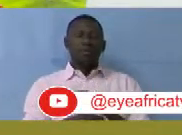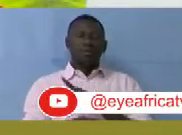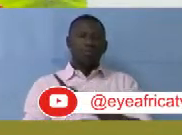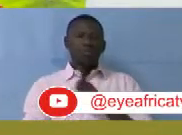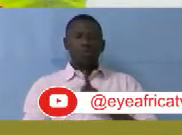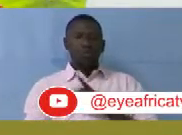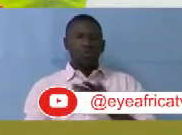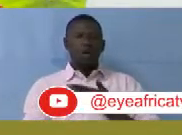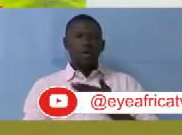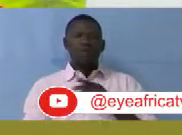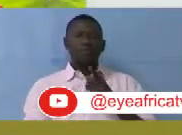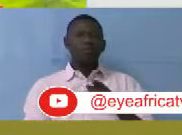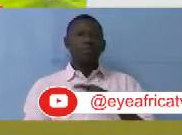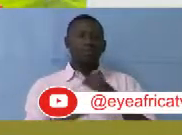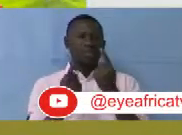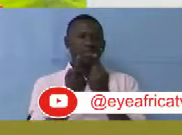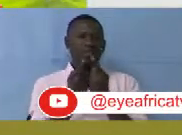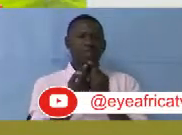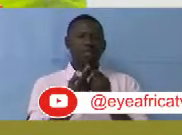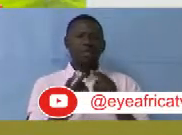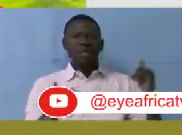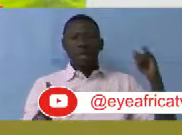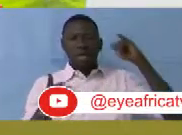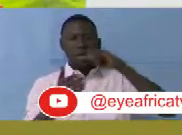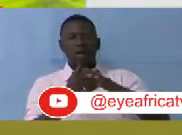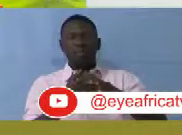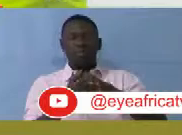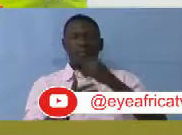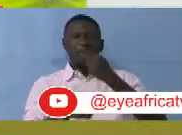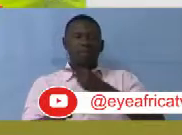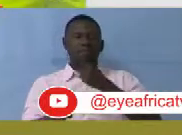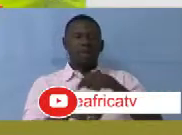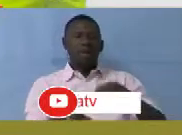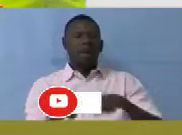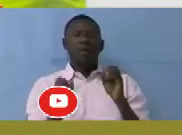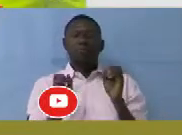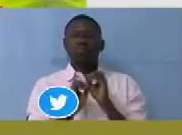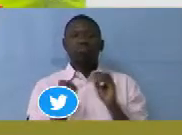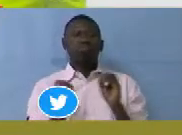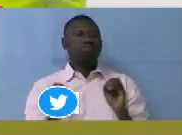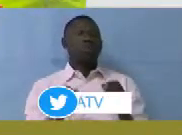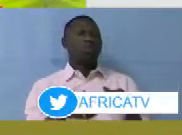We don't have those facilities at our airport here.